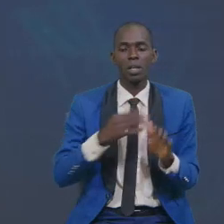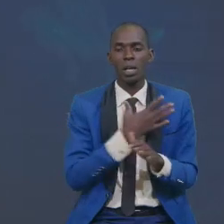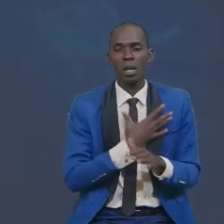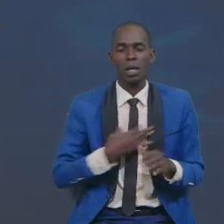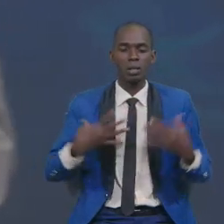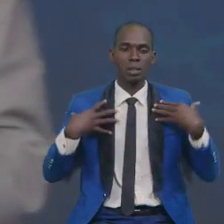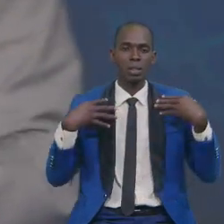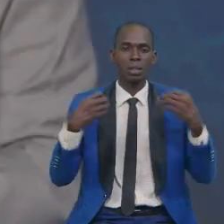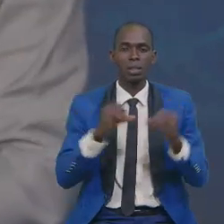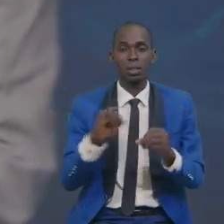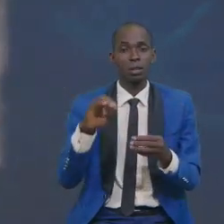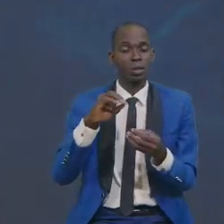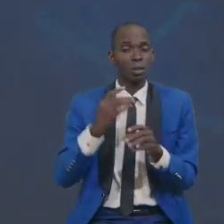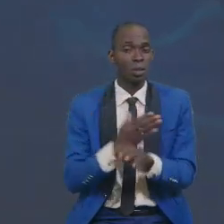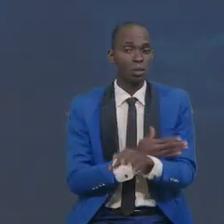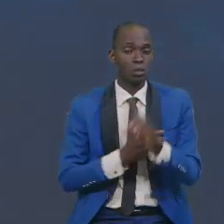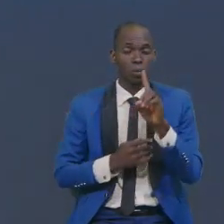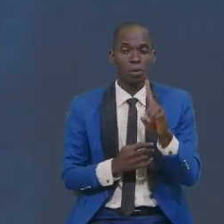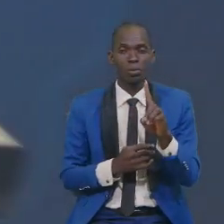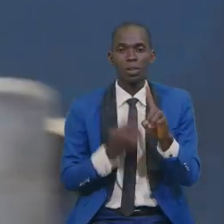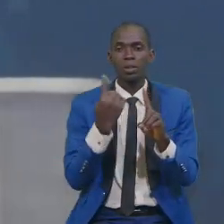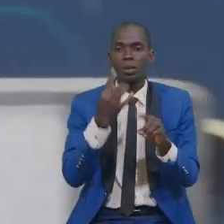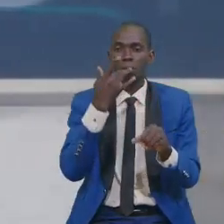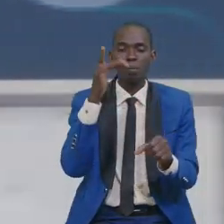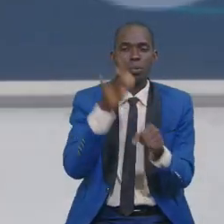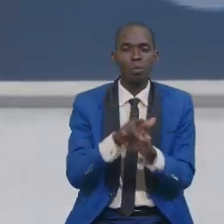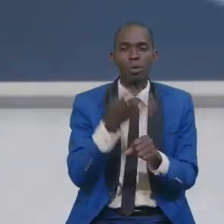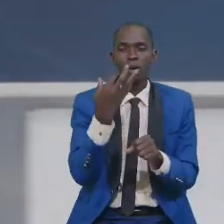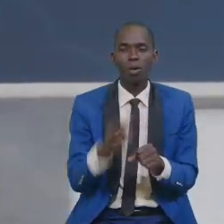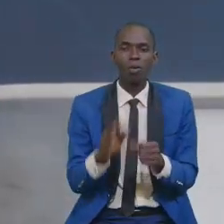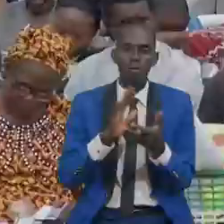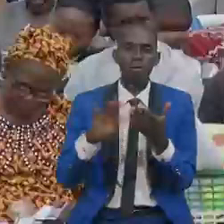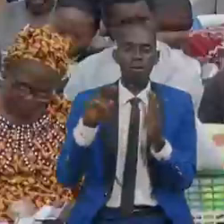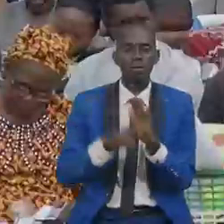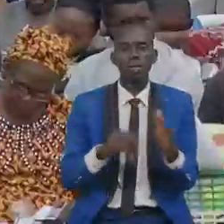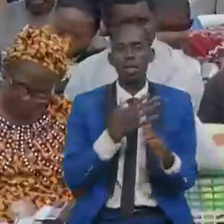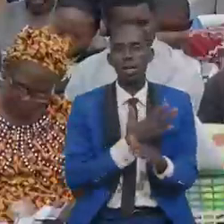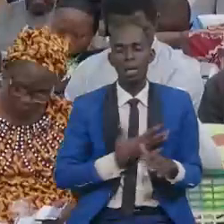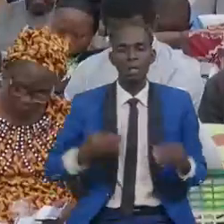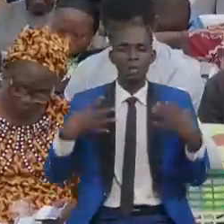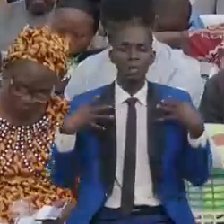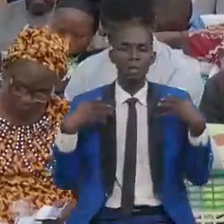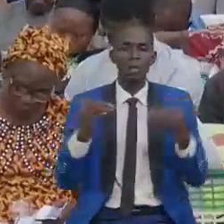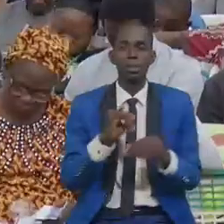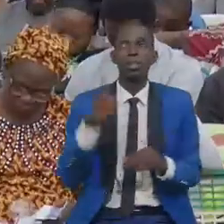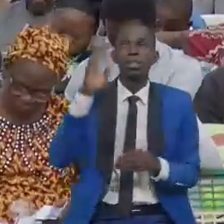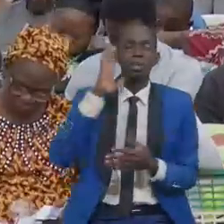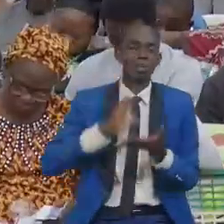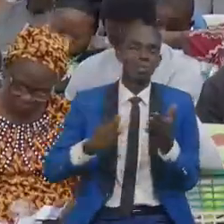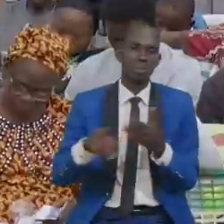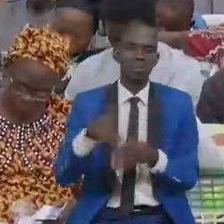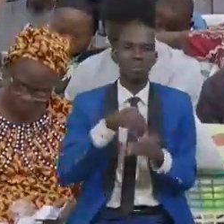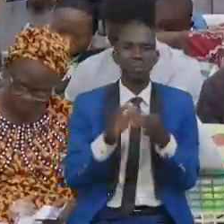number one number one the promise of forgiveness and healing he will forgive you